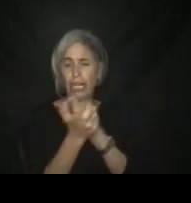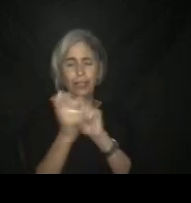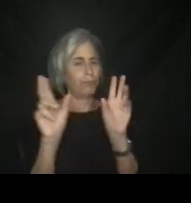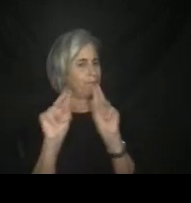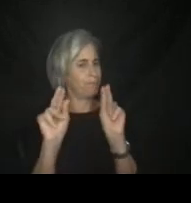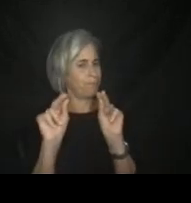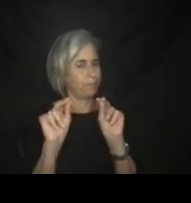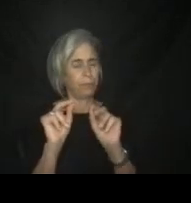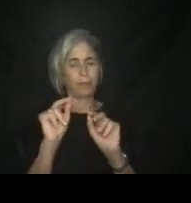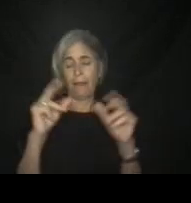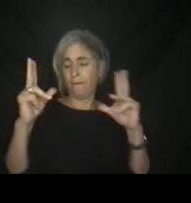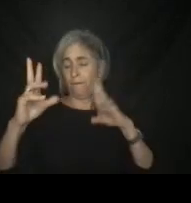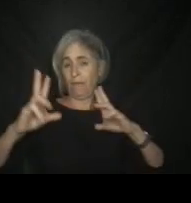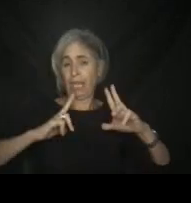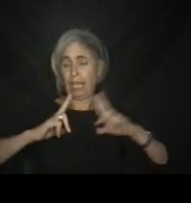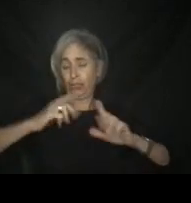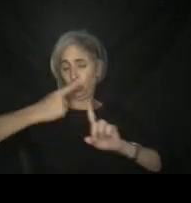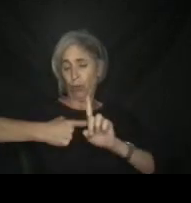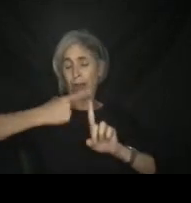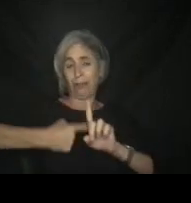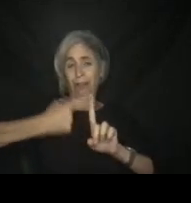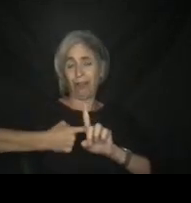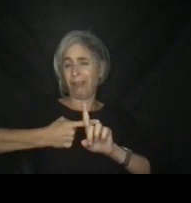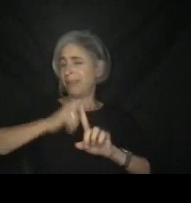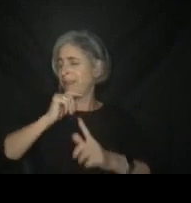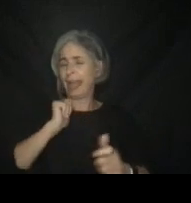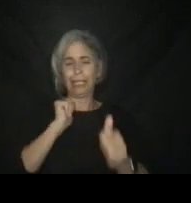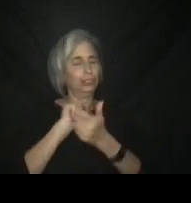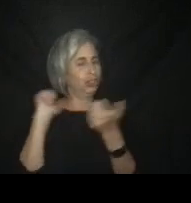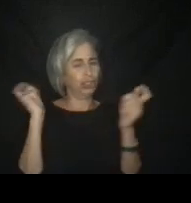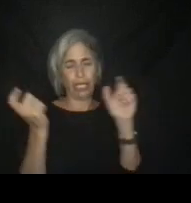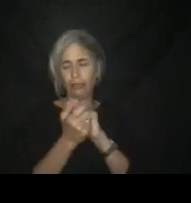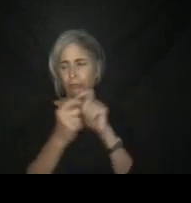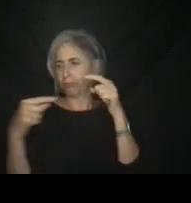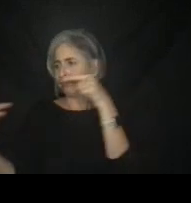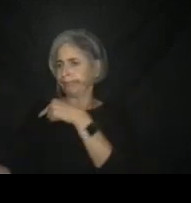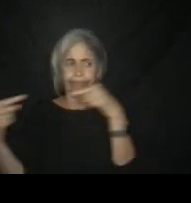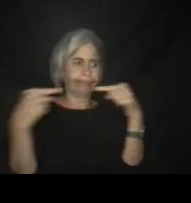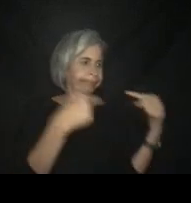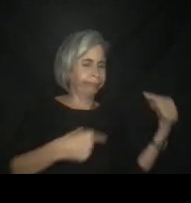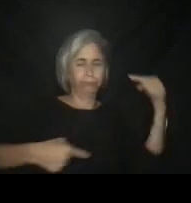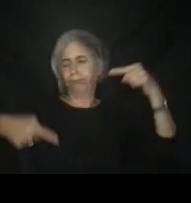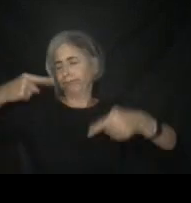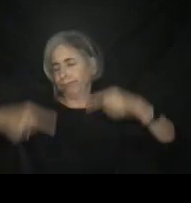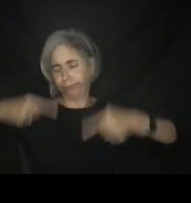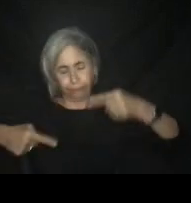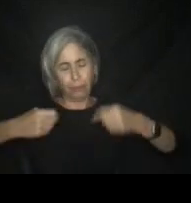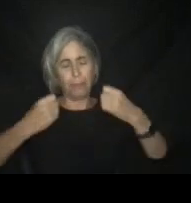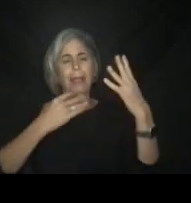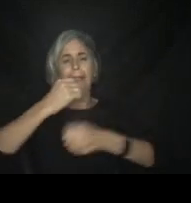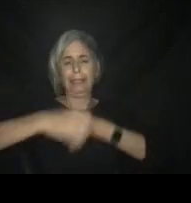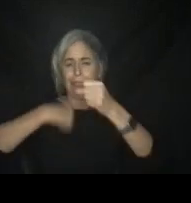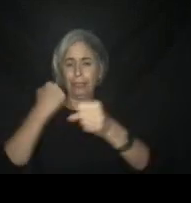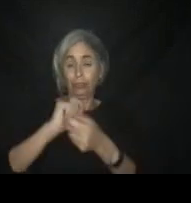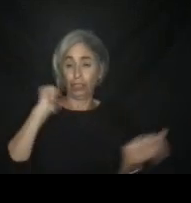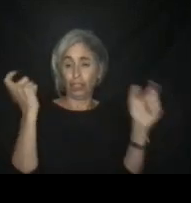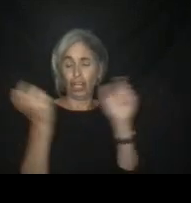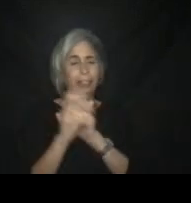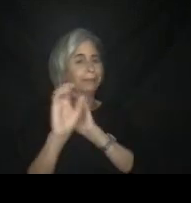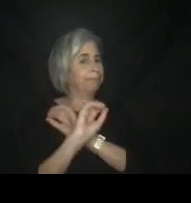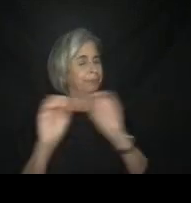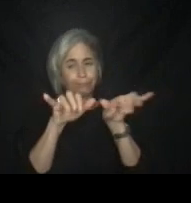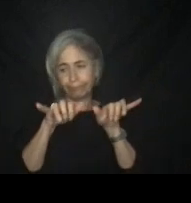Vacation rental legislation also did not change or move. That fight's been going back and forth, as you guys know, for many, many years. No change, status quo